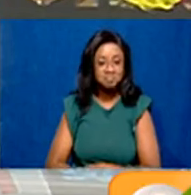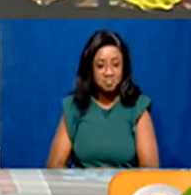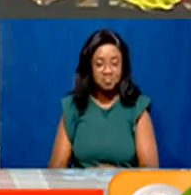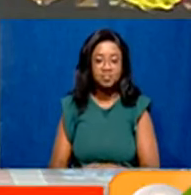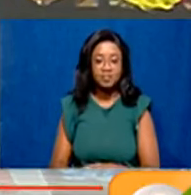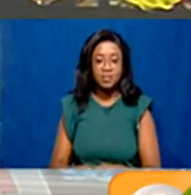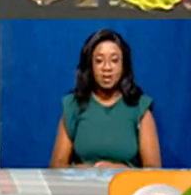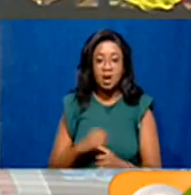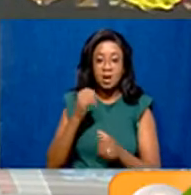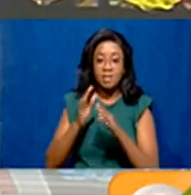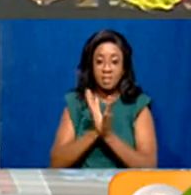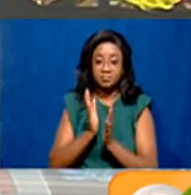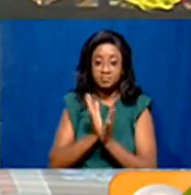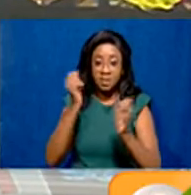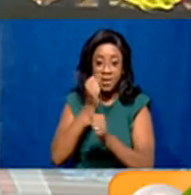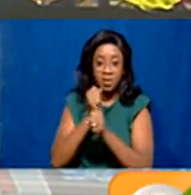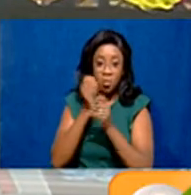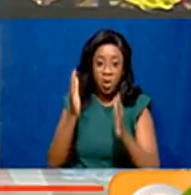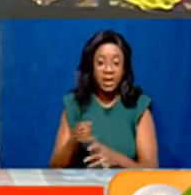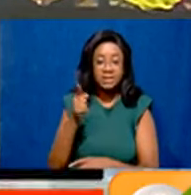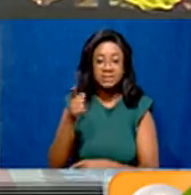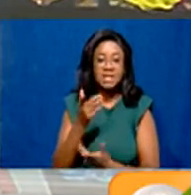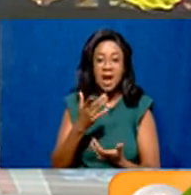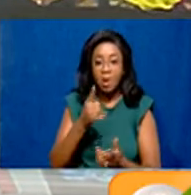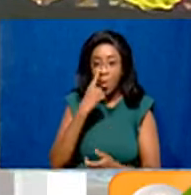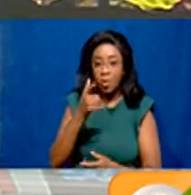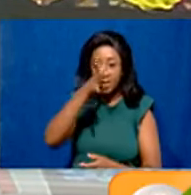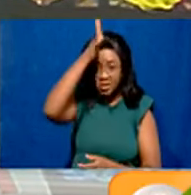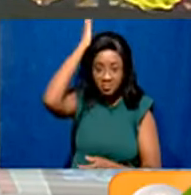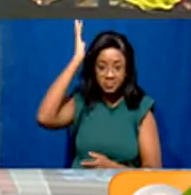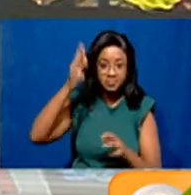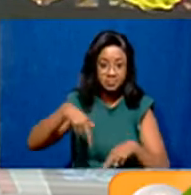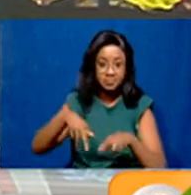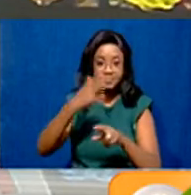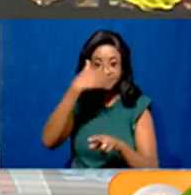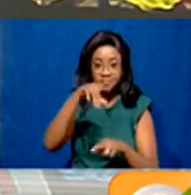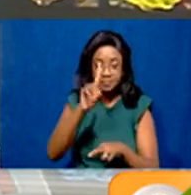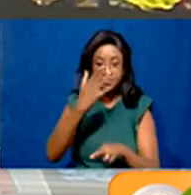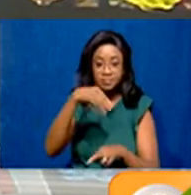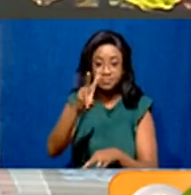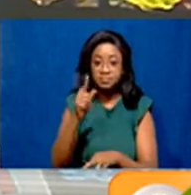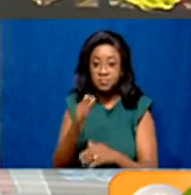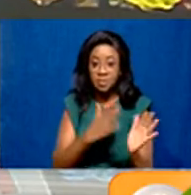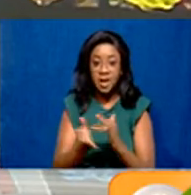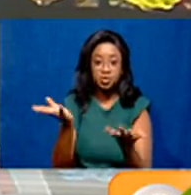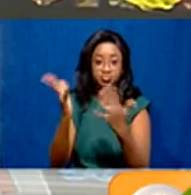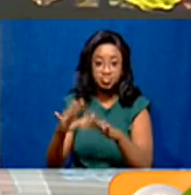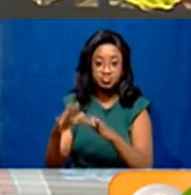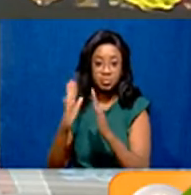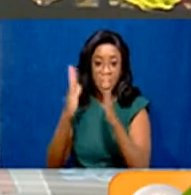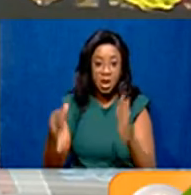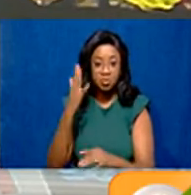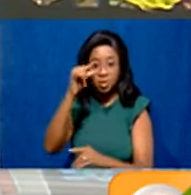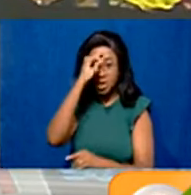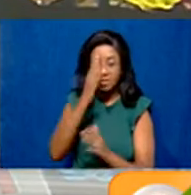Now, civil servants residing in Jogo Road Phase 1 and 2 estates that are set for demolition to pave